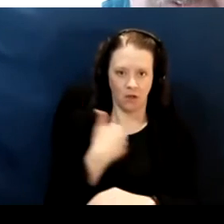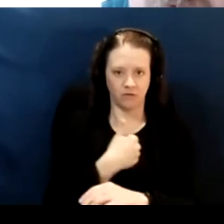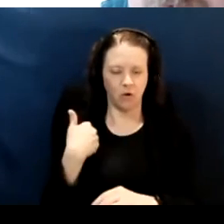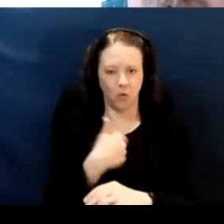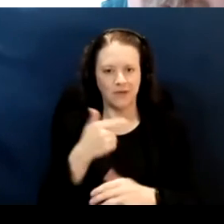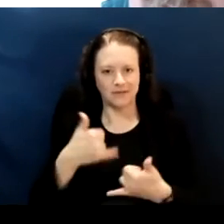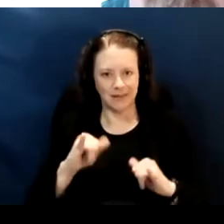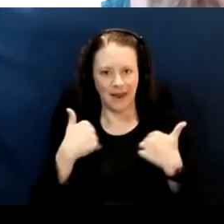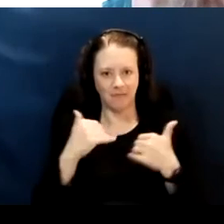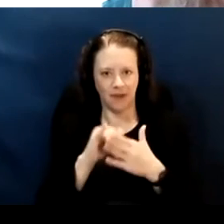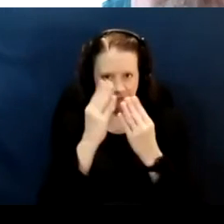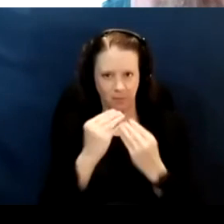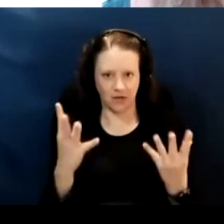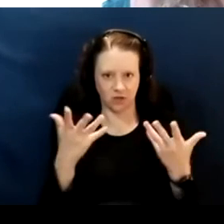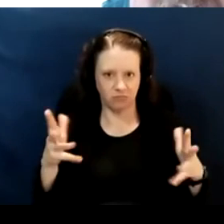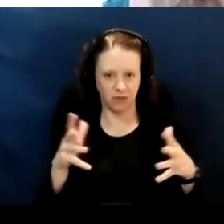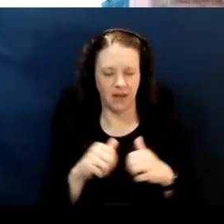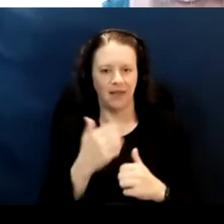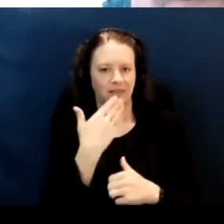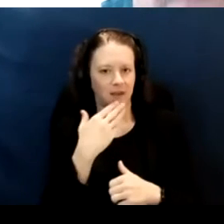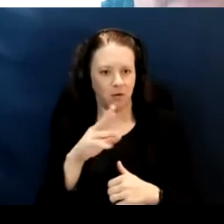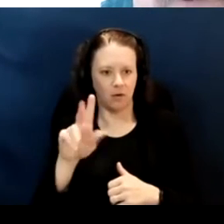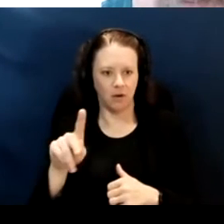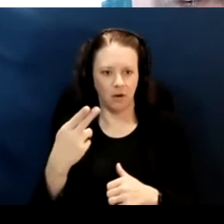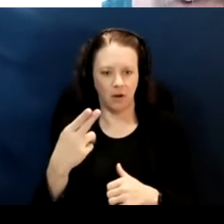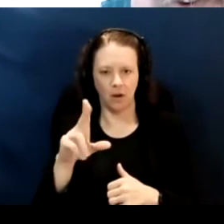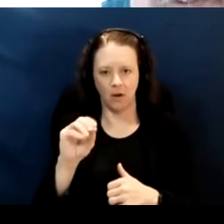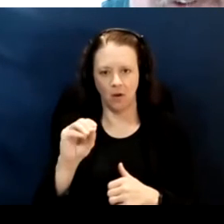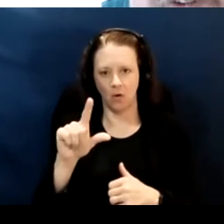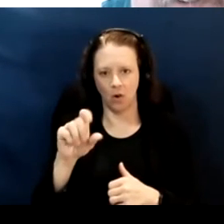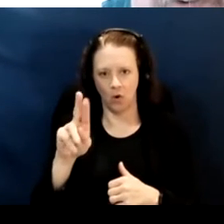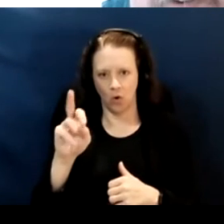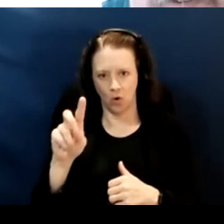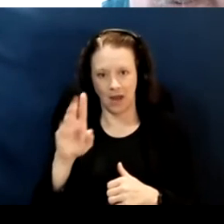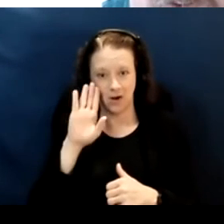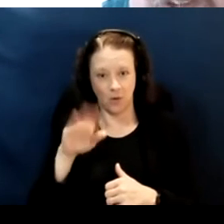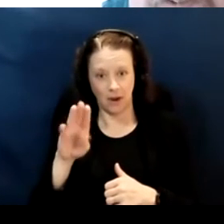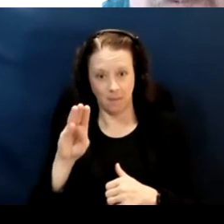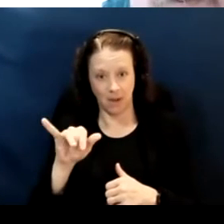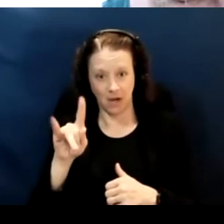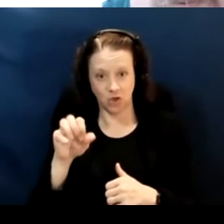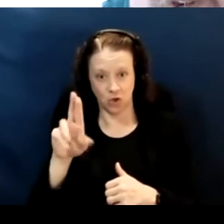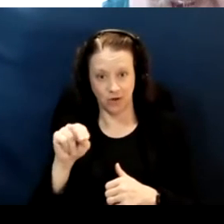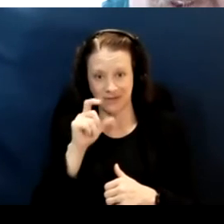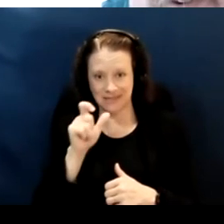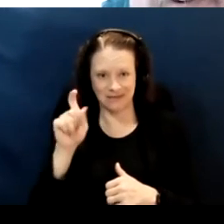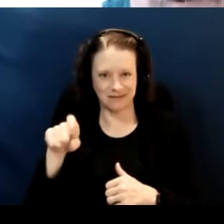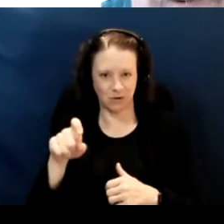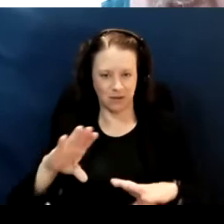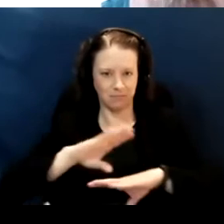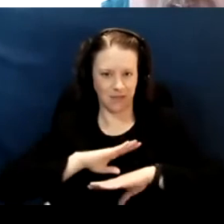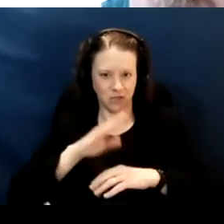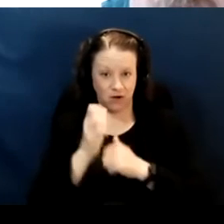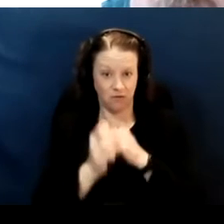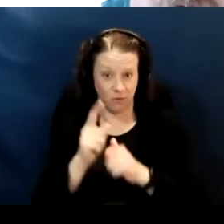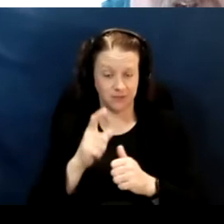Also, thank you, Kholoud. I know that my turn doesn't necessarily suit the needs of everyone either.